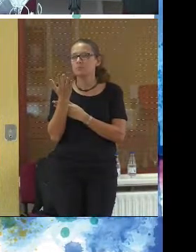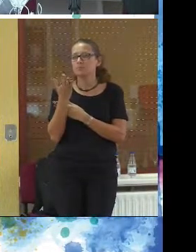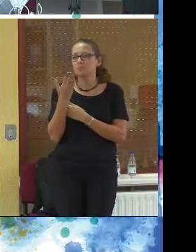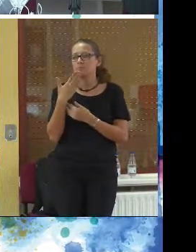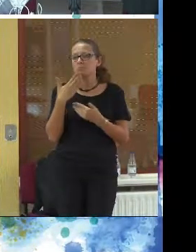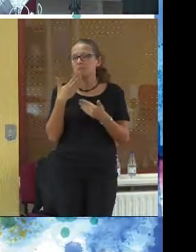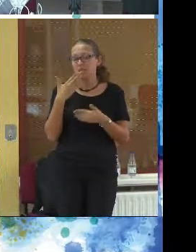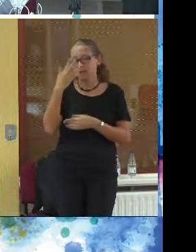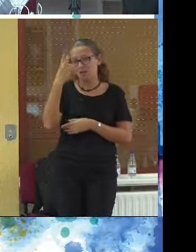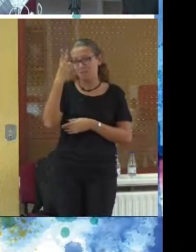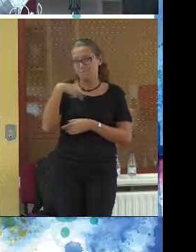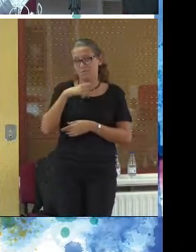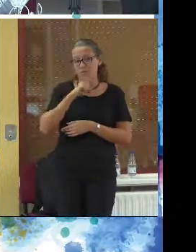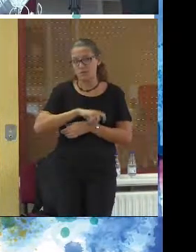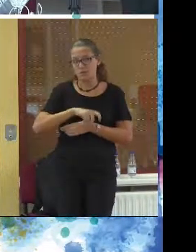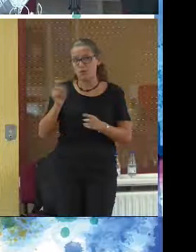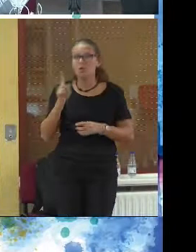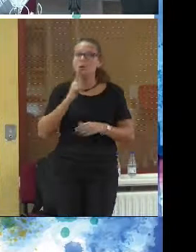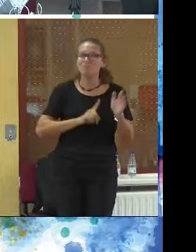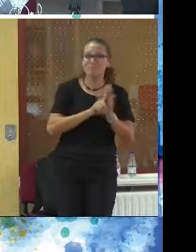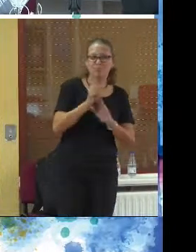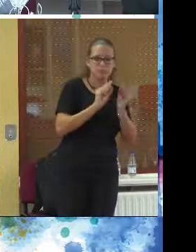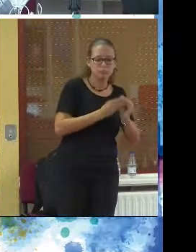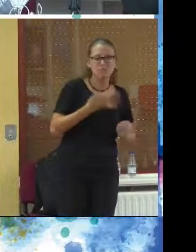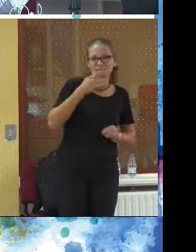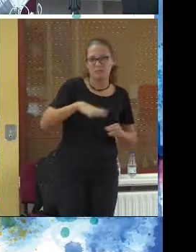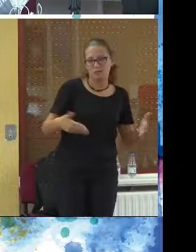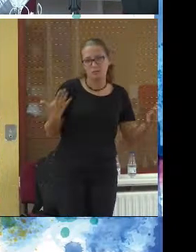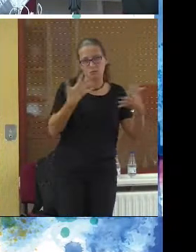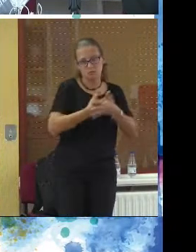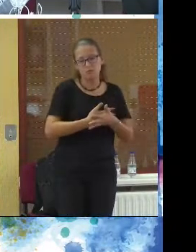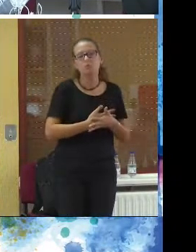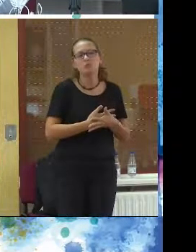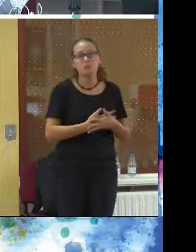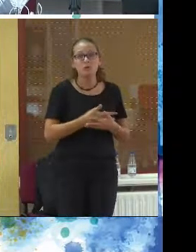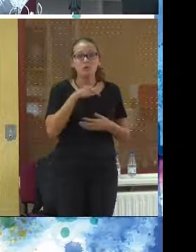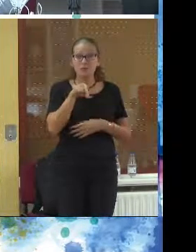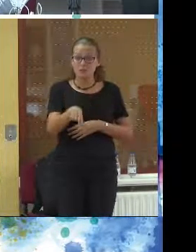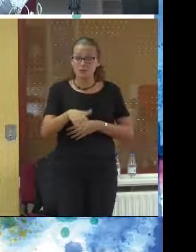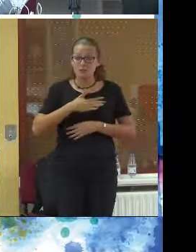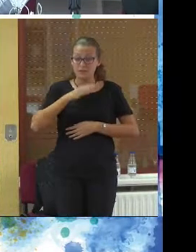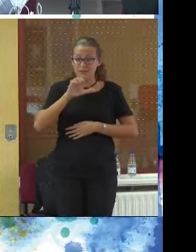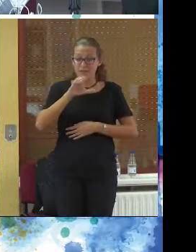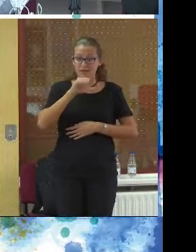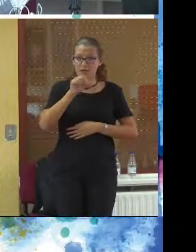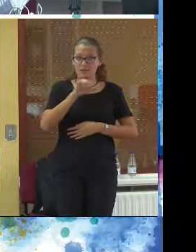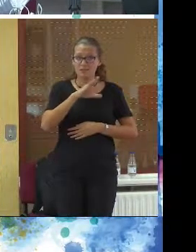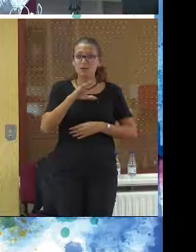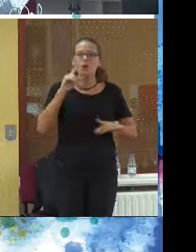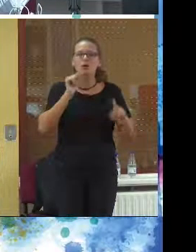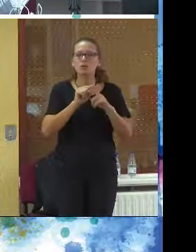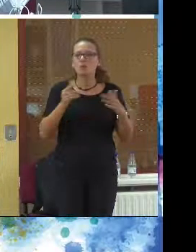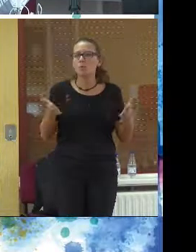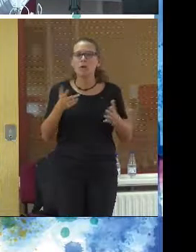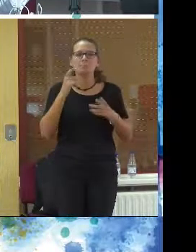by on the foundation, developed by Irunion, and the